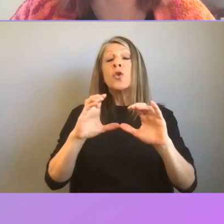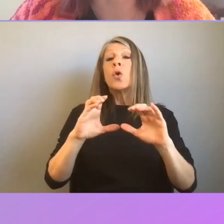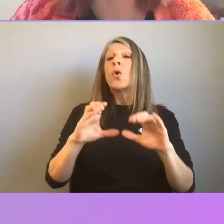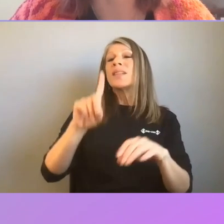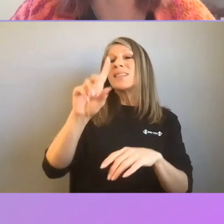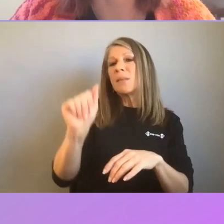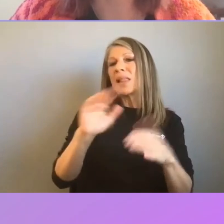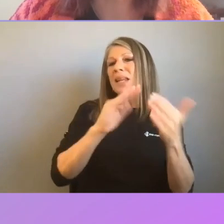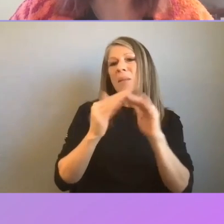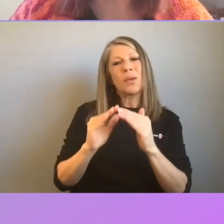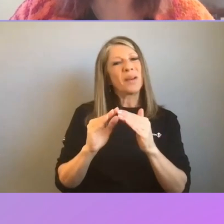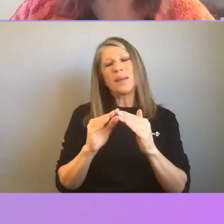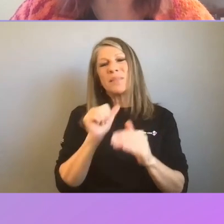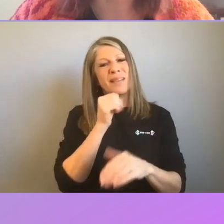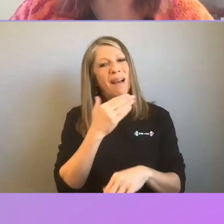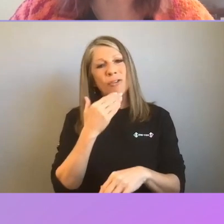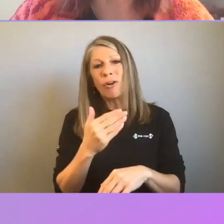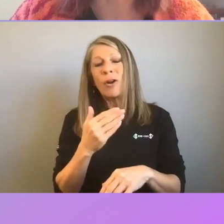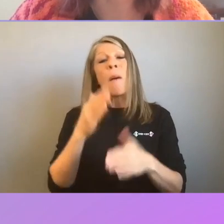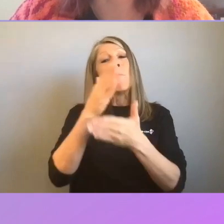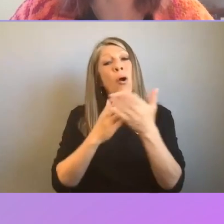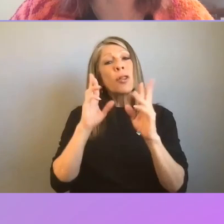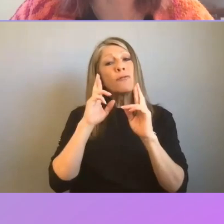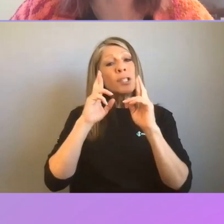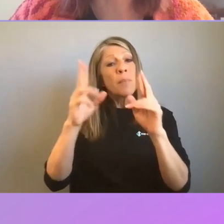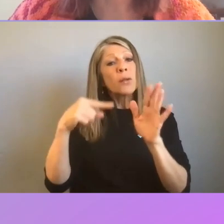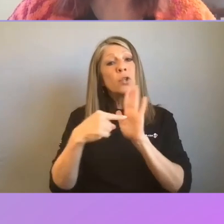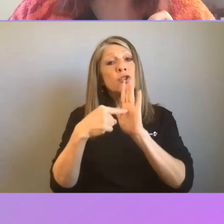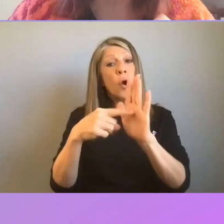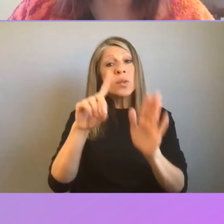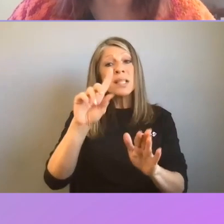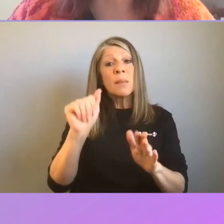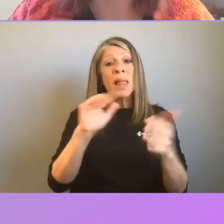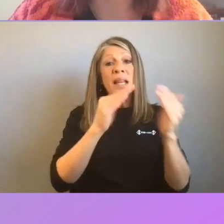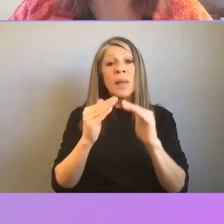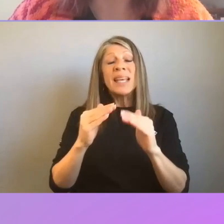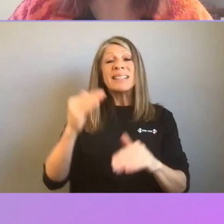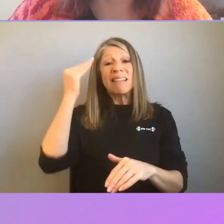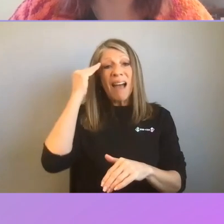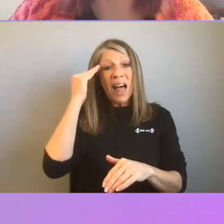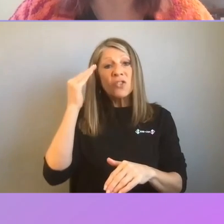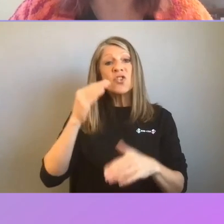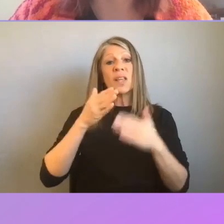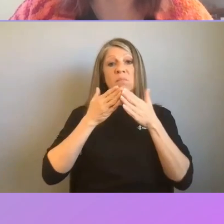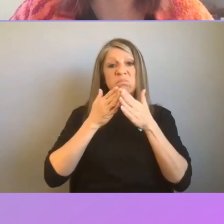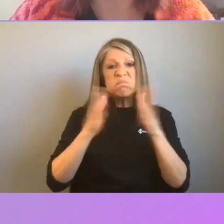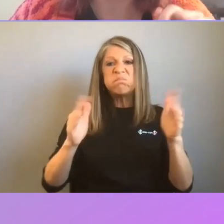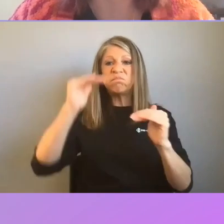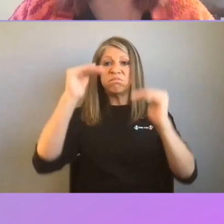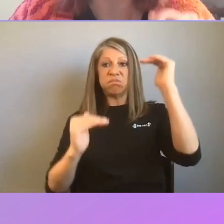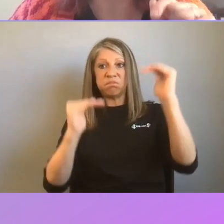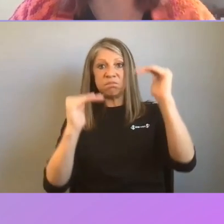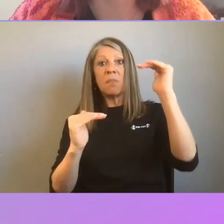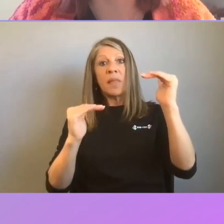a disservice. And part of the respect that we show the disability community is acknowledging the wide chasm of inequity